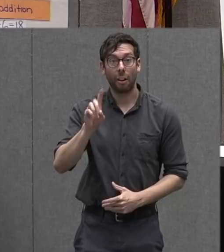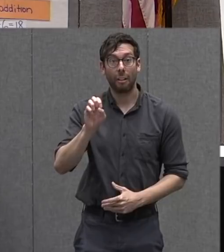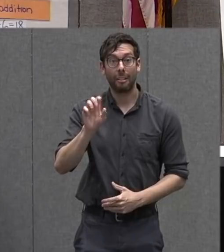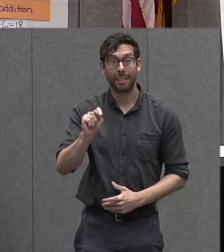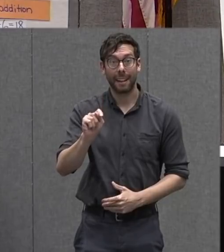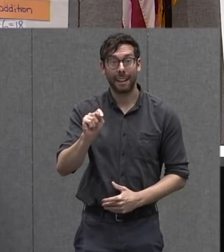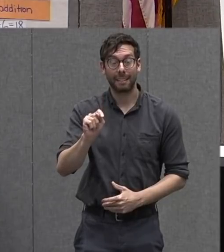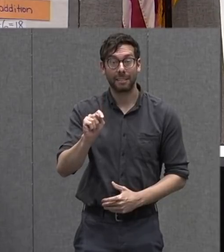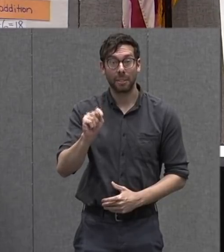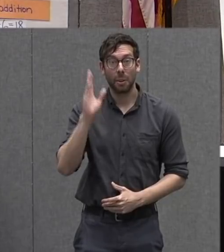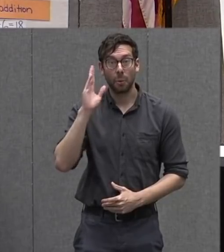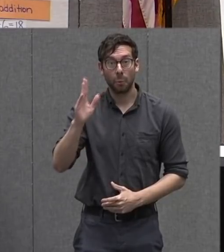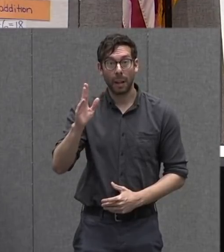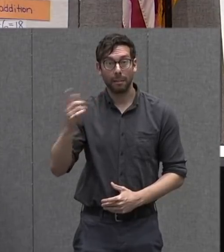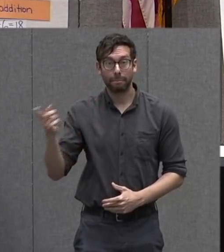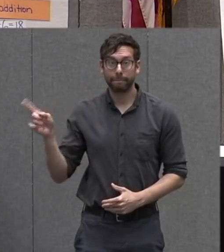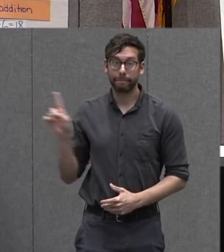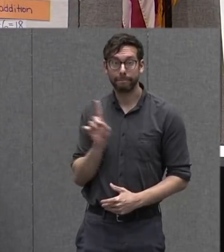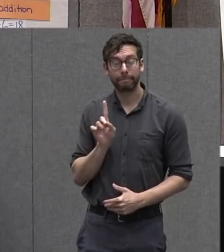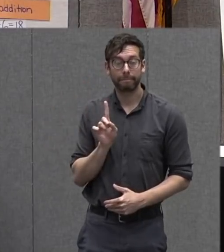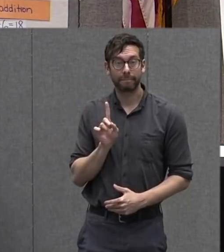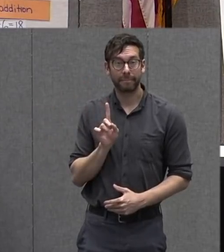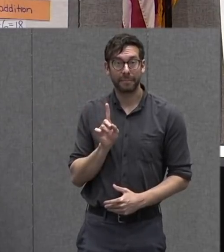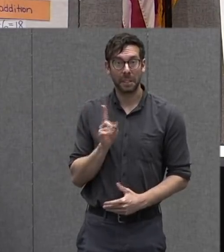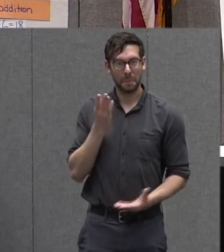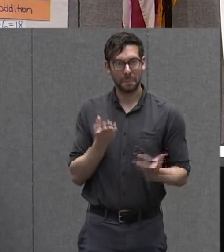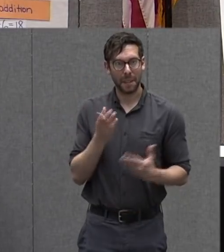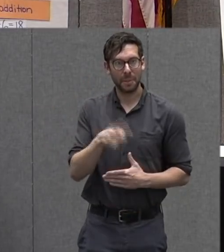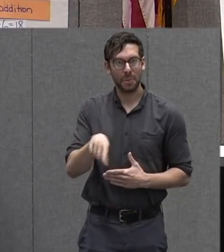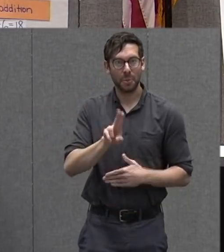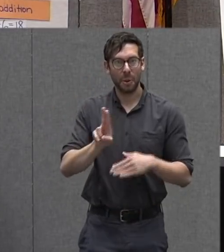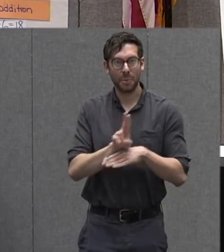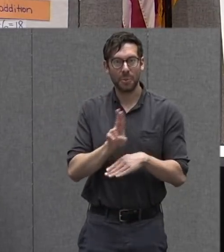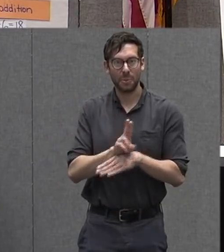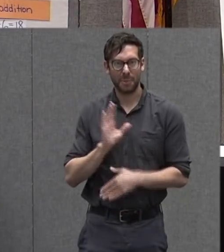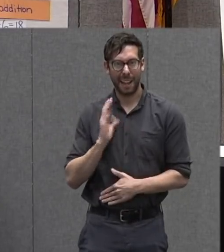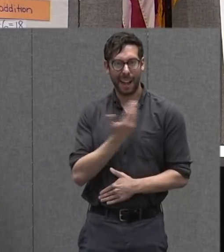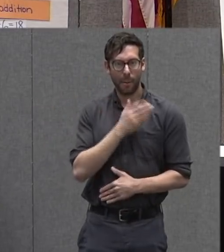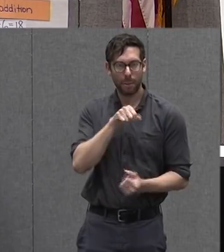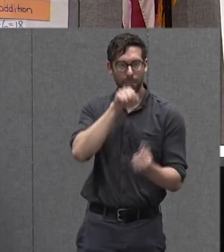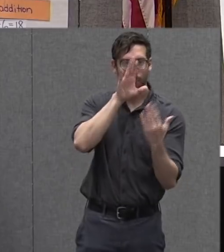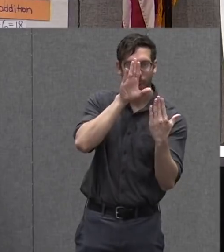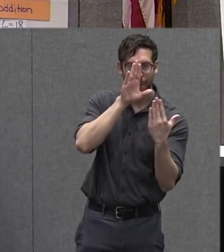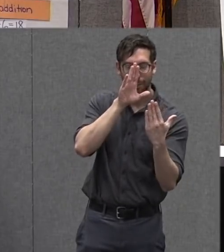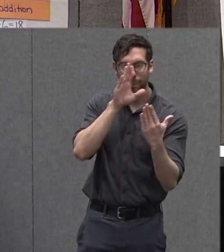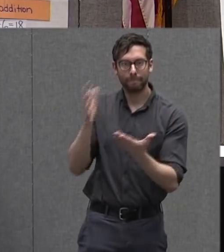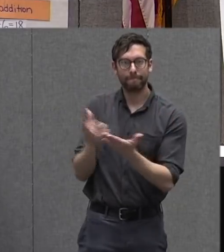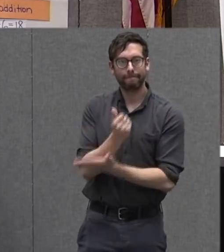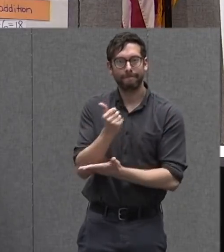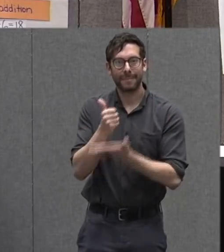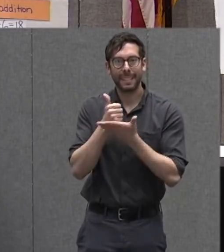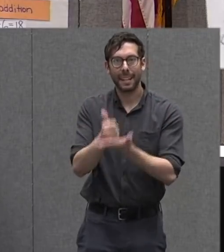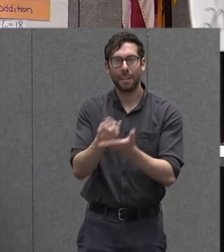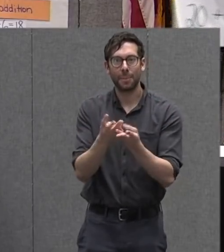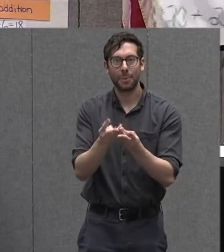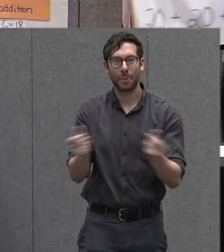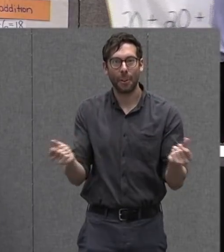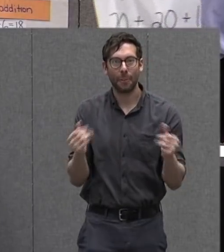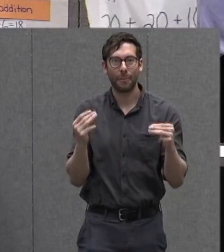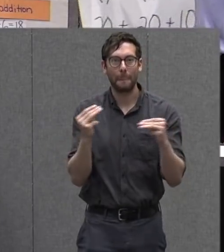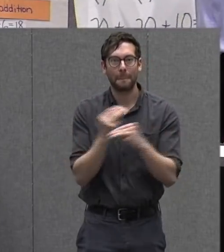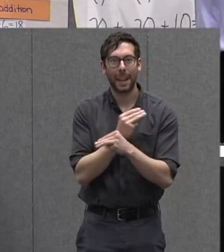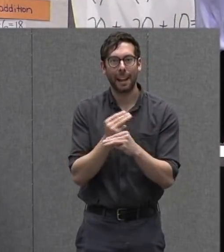about some strategies and ideas we used here to solve some math tasks with Miss Gaudette. Thank you, friends at